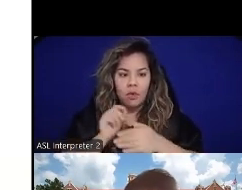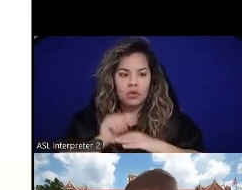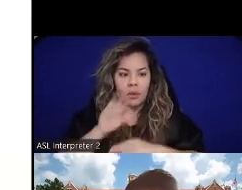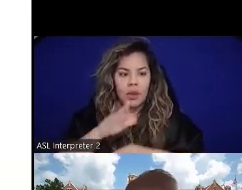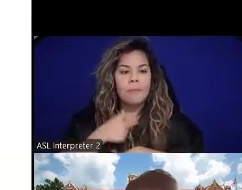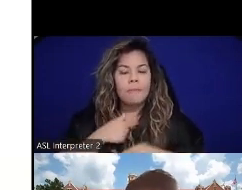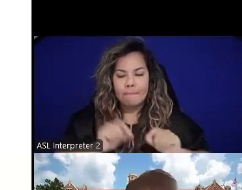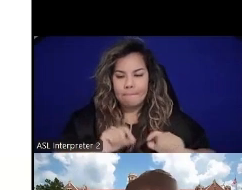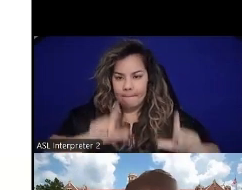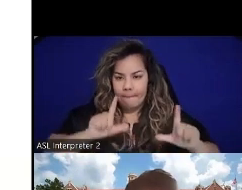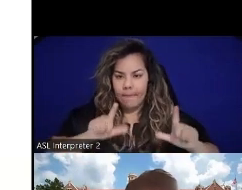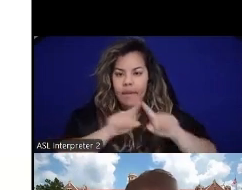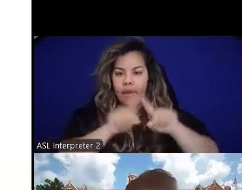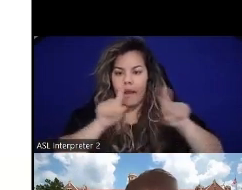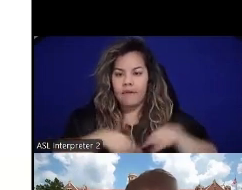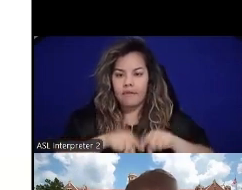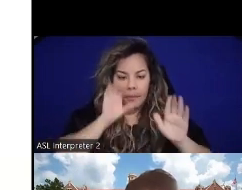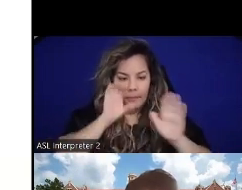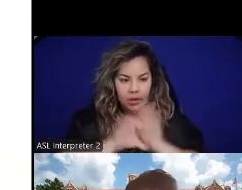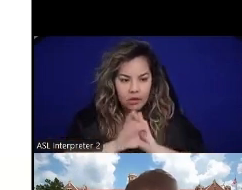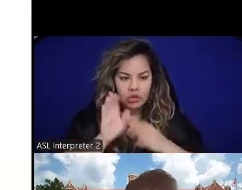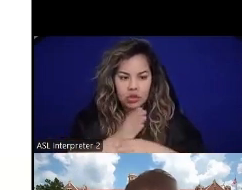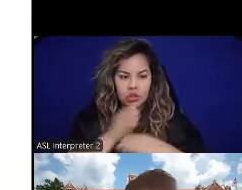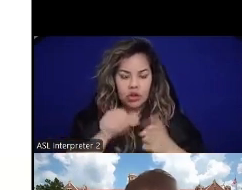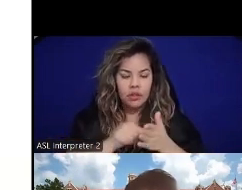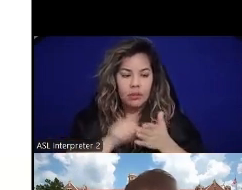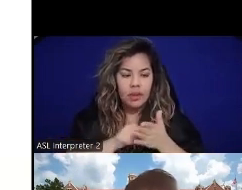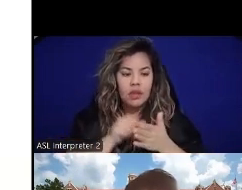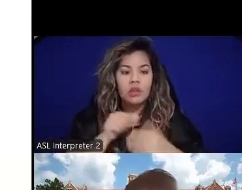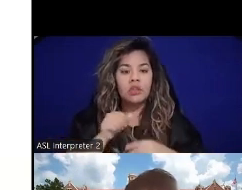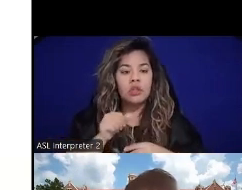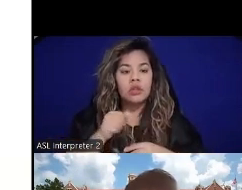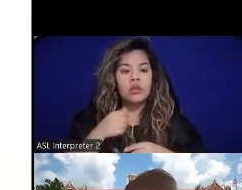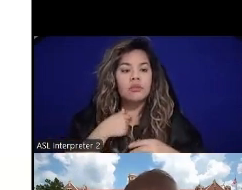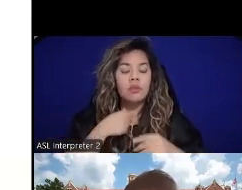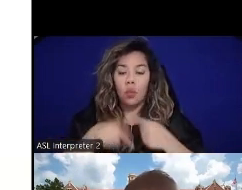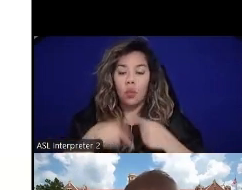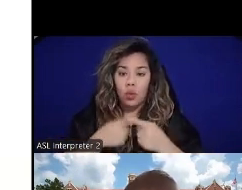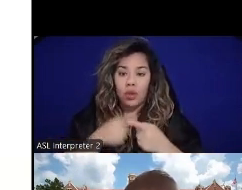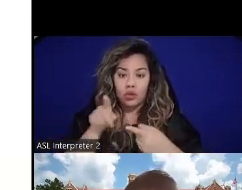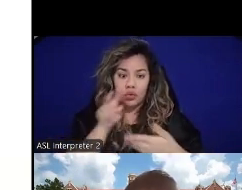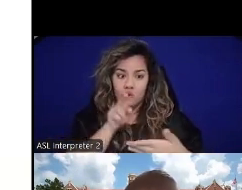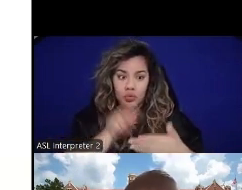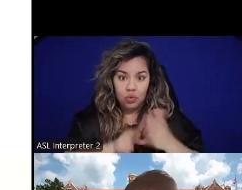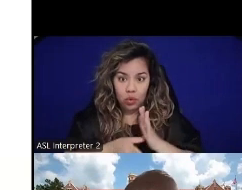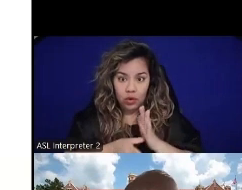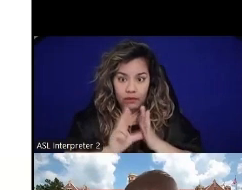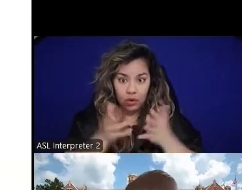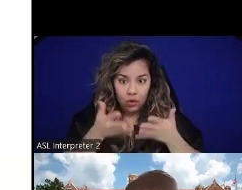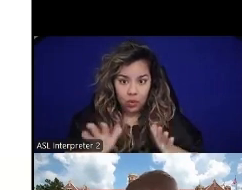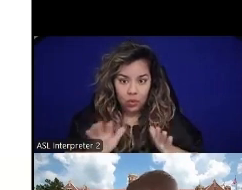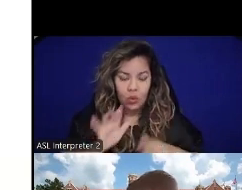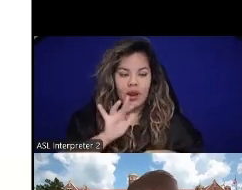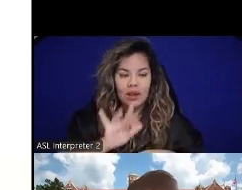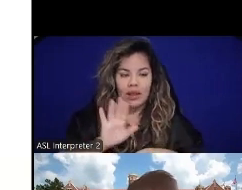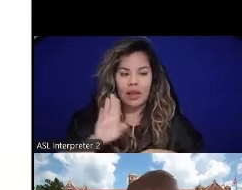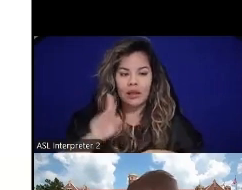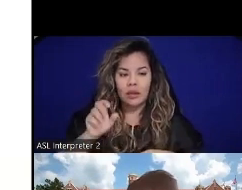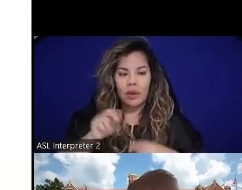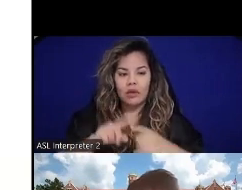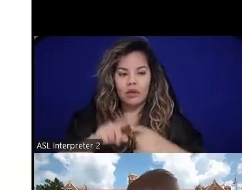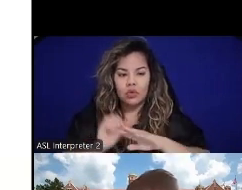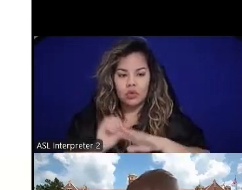picture of the guideline page. After closely reviewing the guidelines, you need to click on the button to submit your